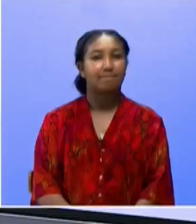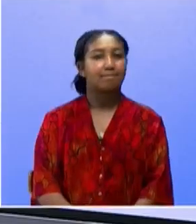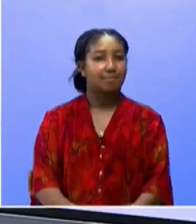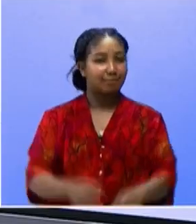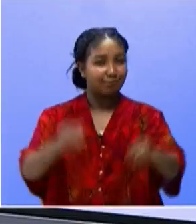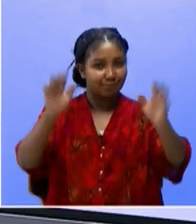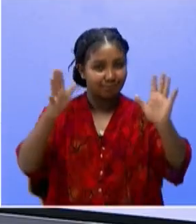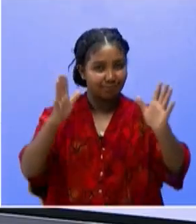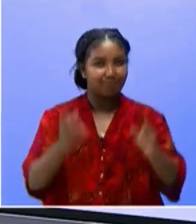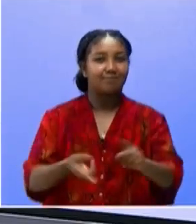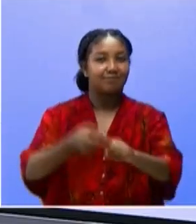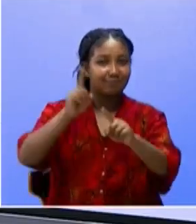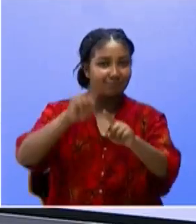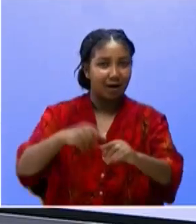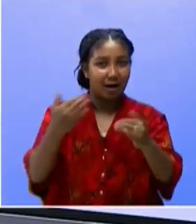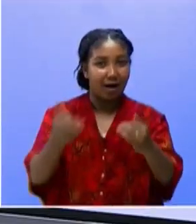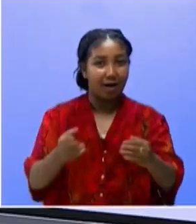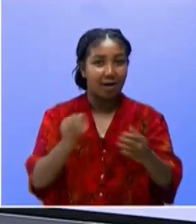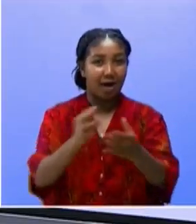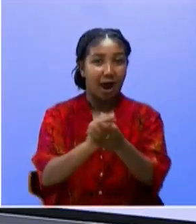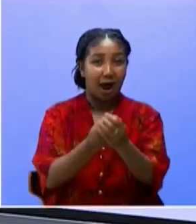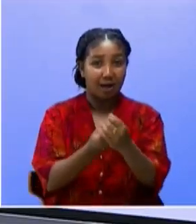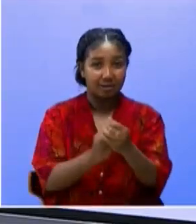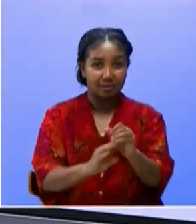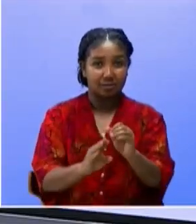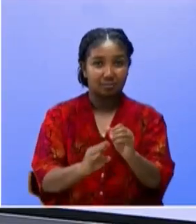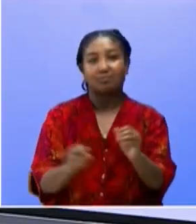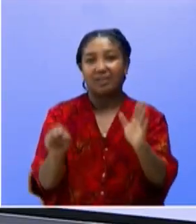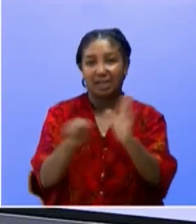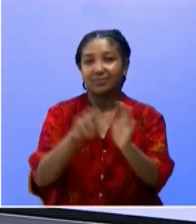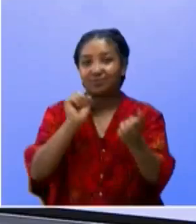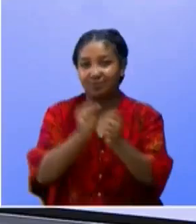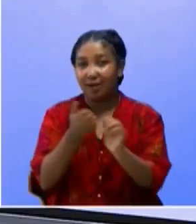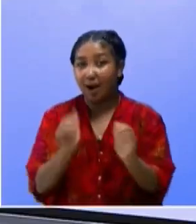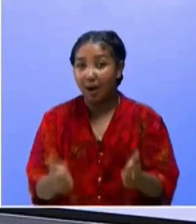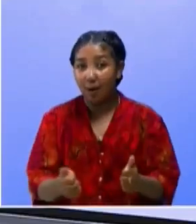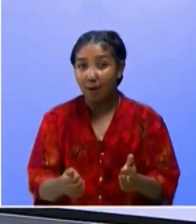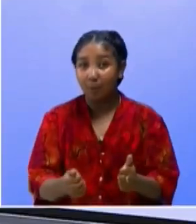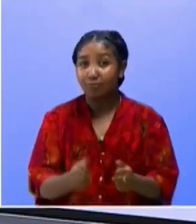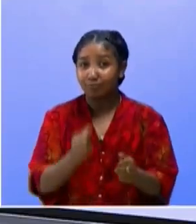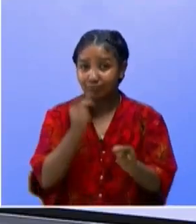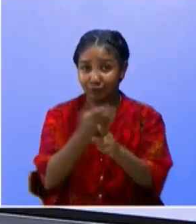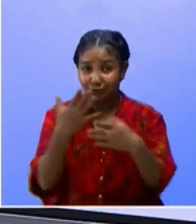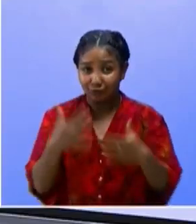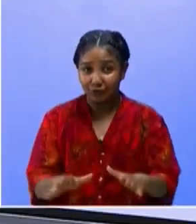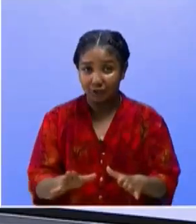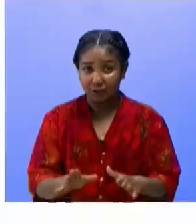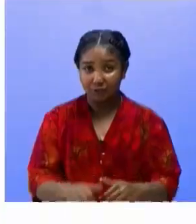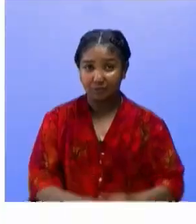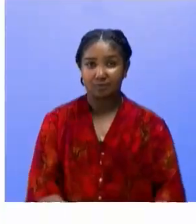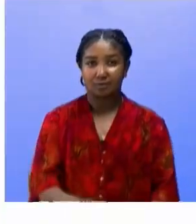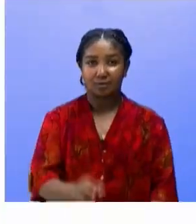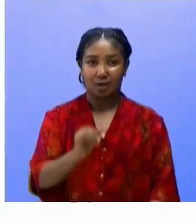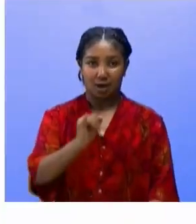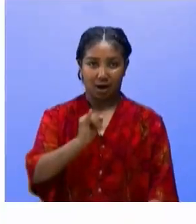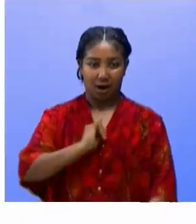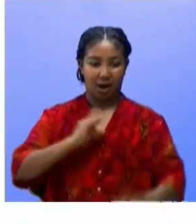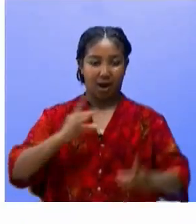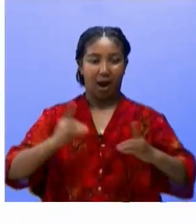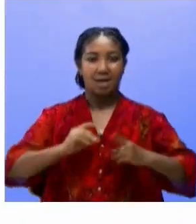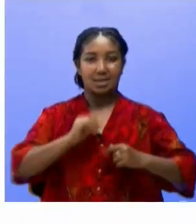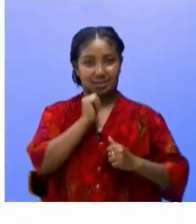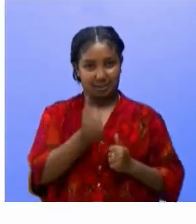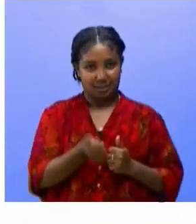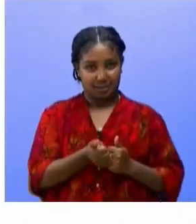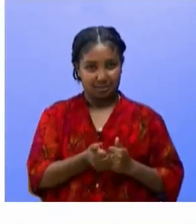right, so we're back. I had washed my hands. Let's make it negative. I am sure you said, I hadn't.